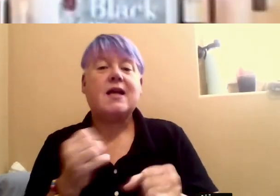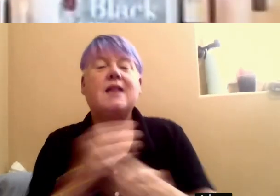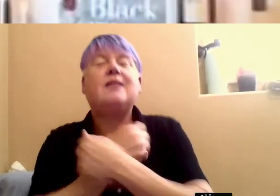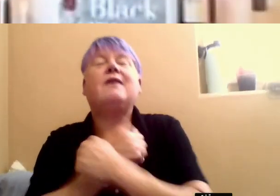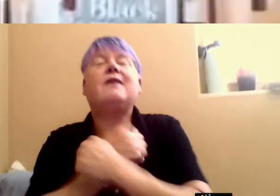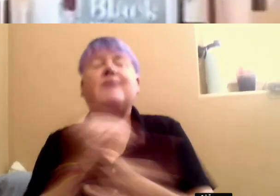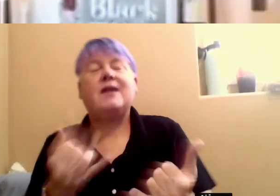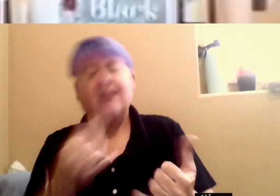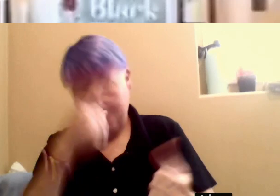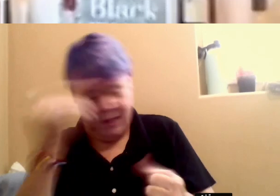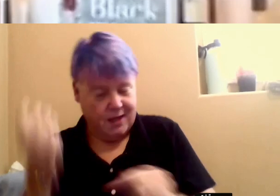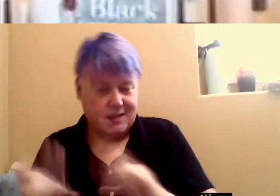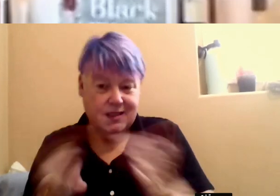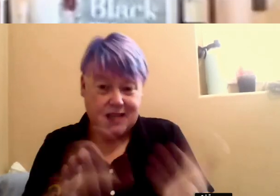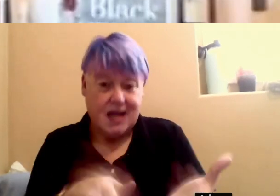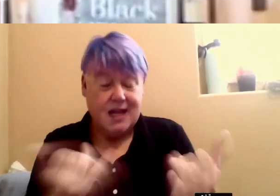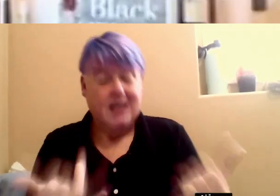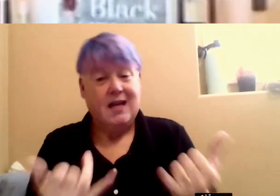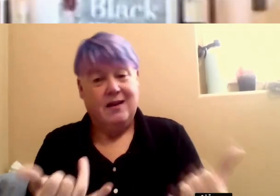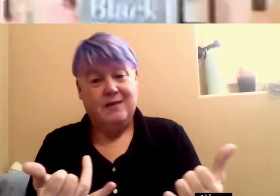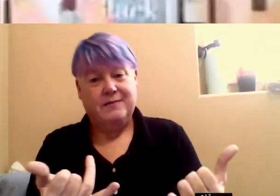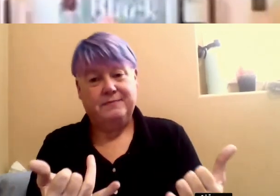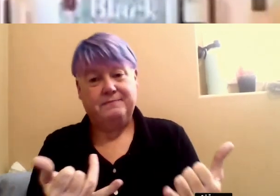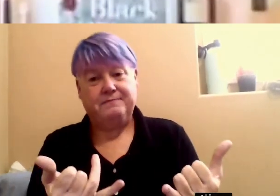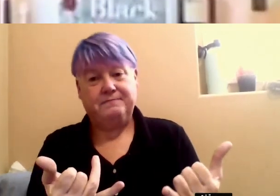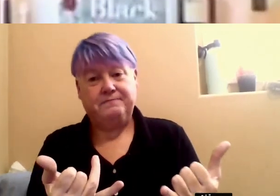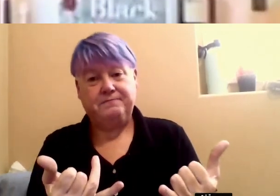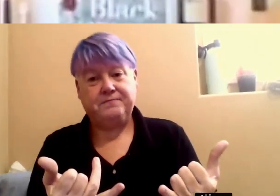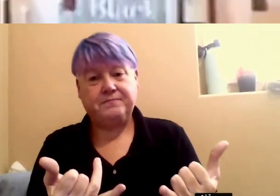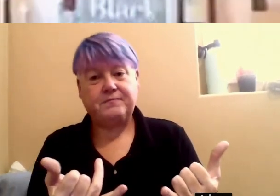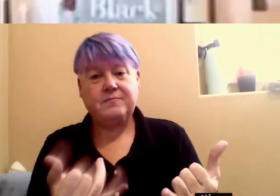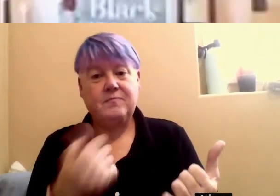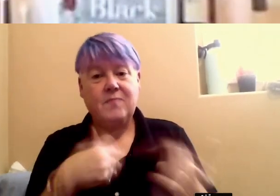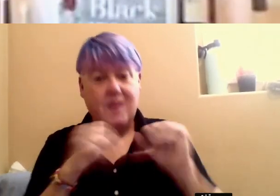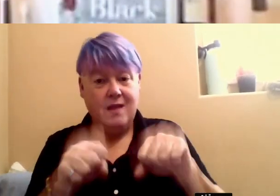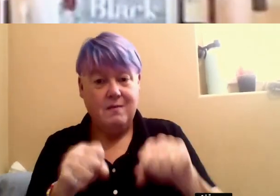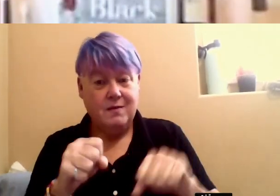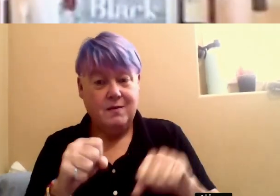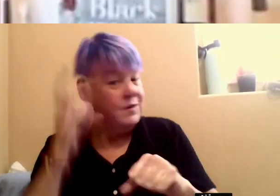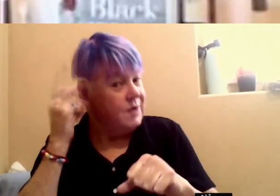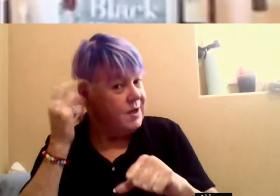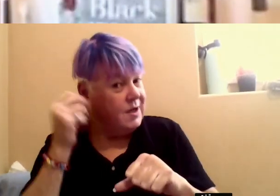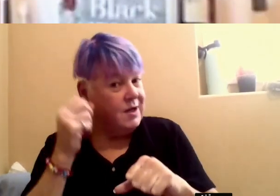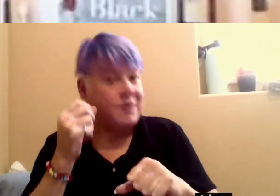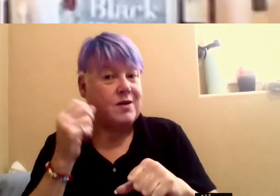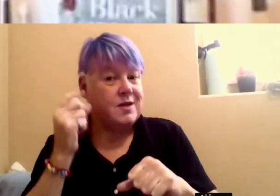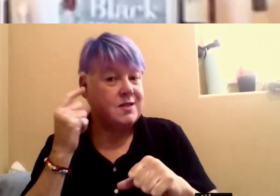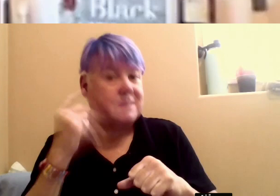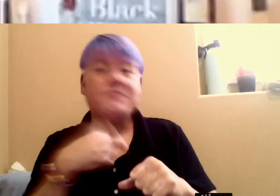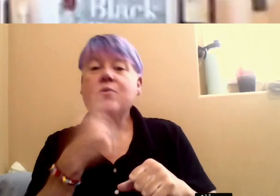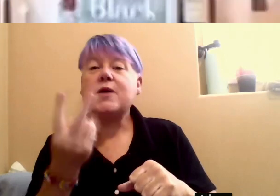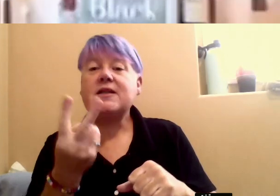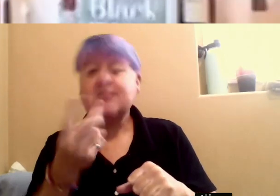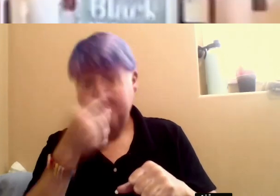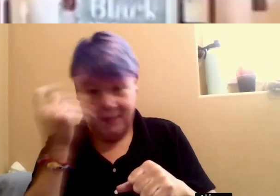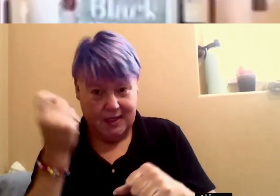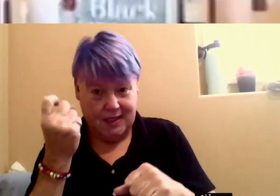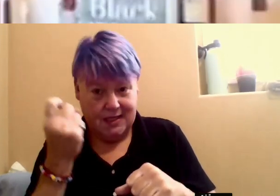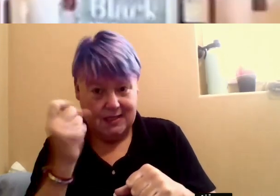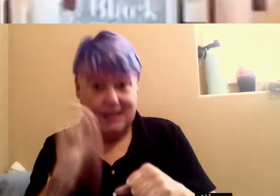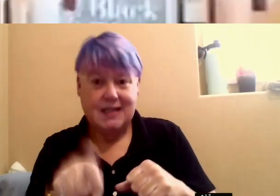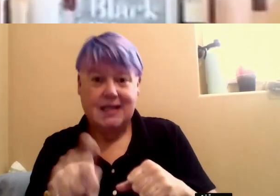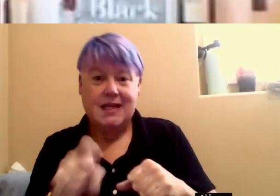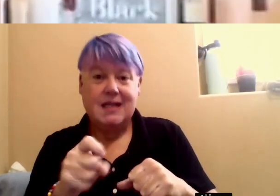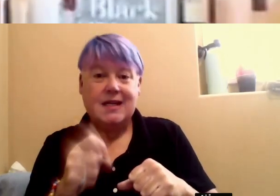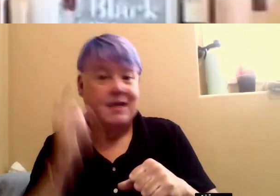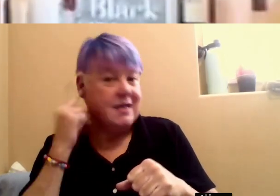away before I was done the book. So I was able to hear his voice. I mean, I was able to hear his voice because I needed to hear his voice